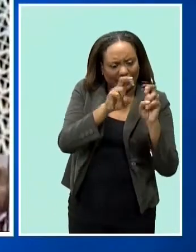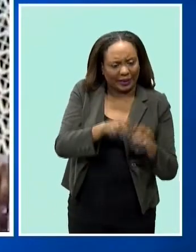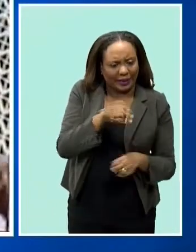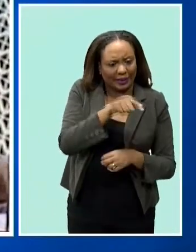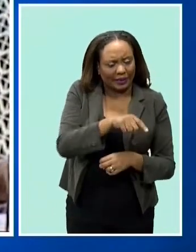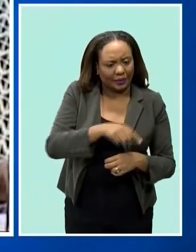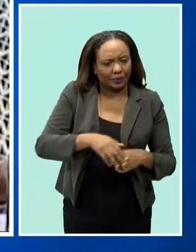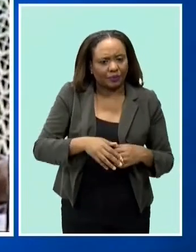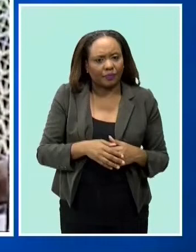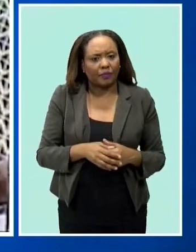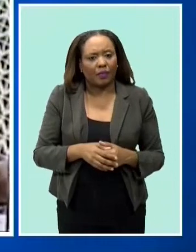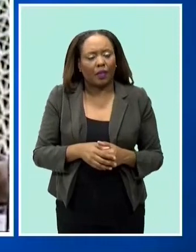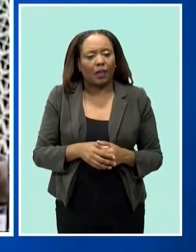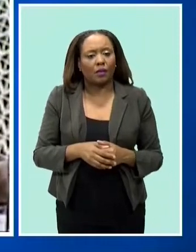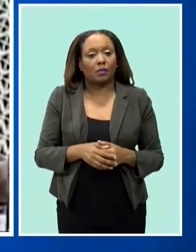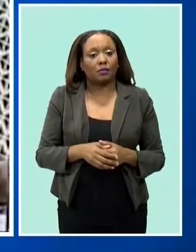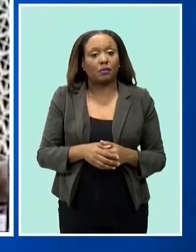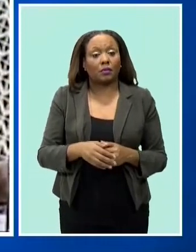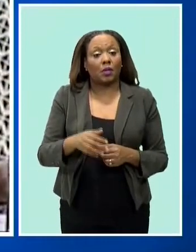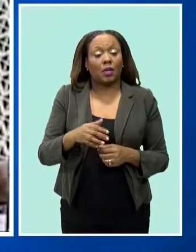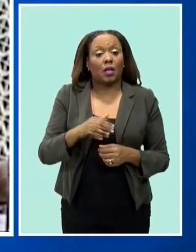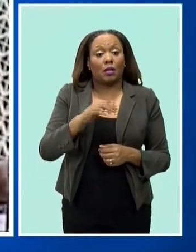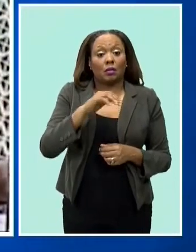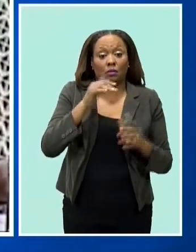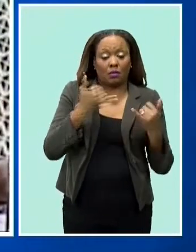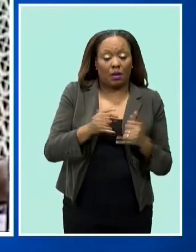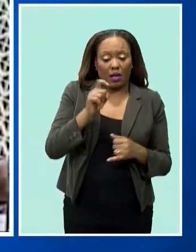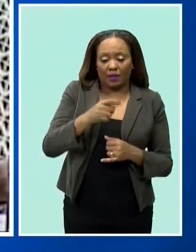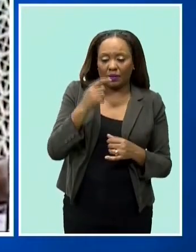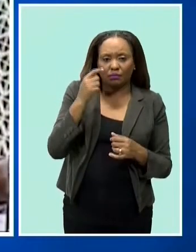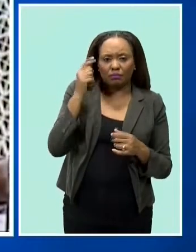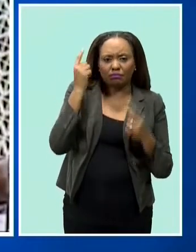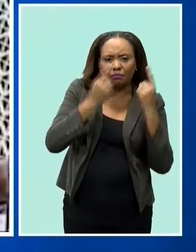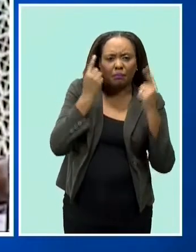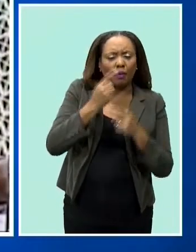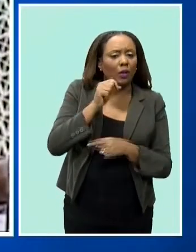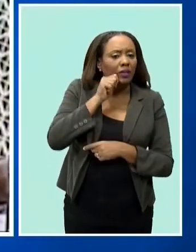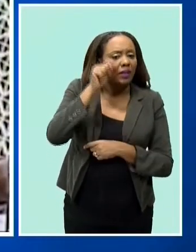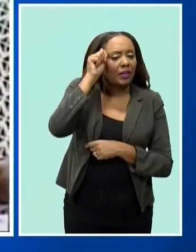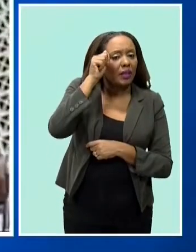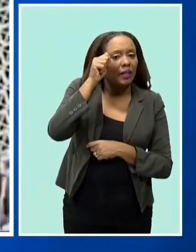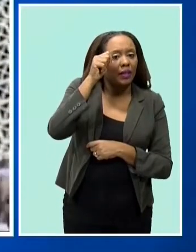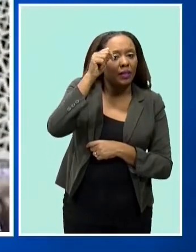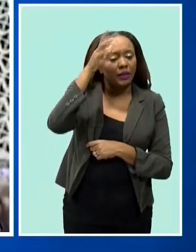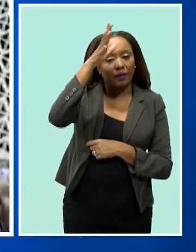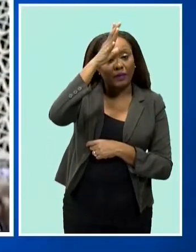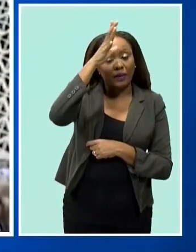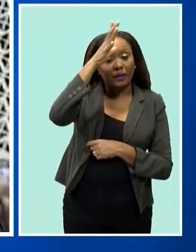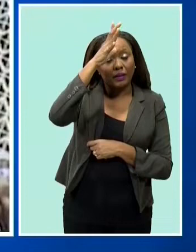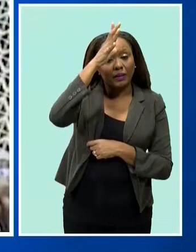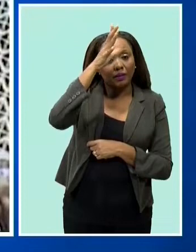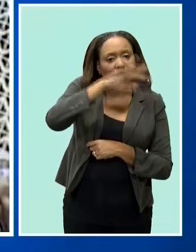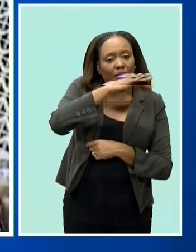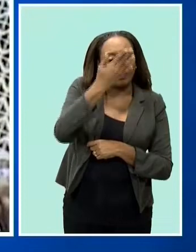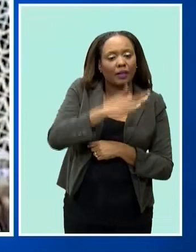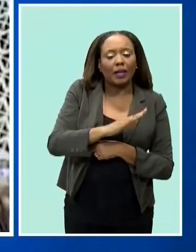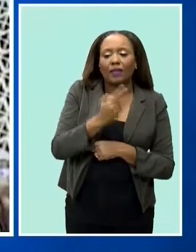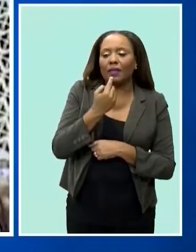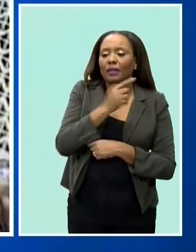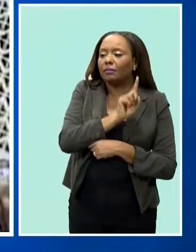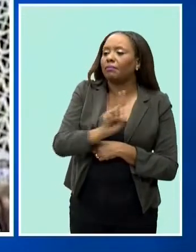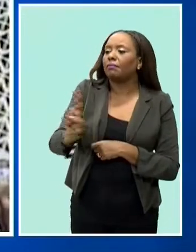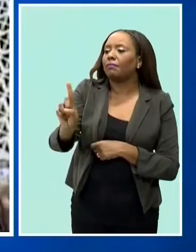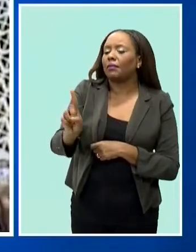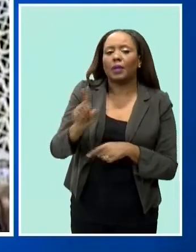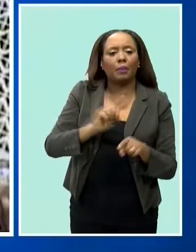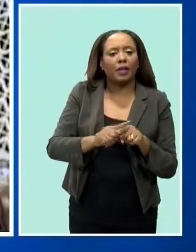single teenage fathers, not the adult fathers, these single teenage fathers that never came forward, they continue to impregnate other